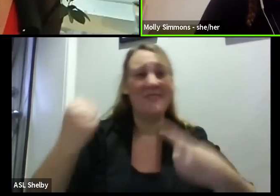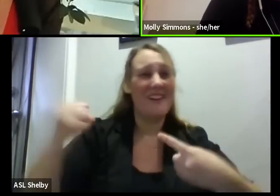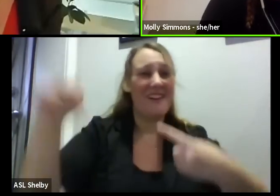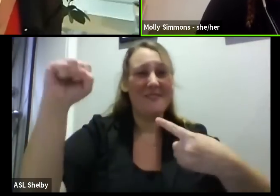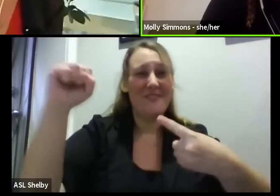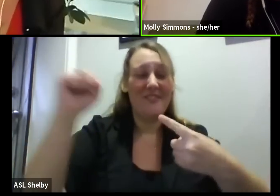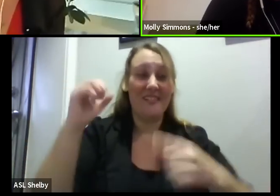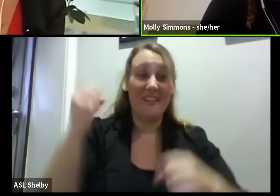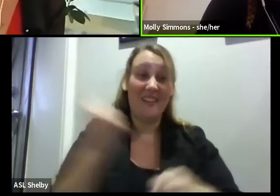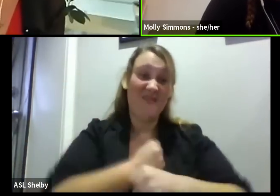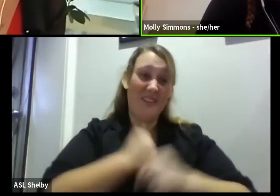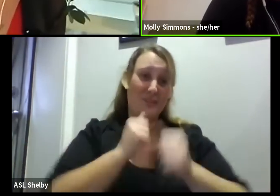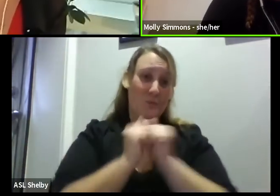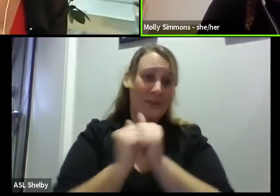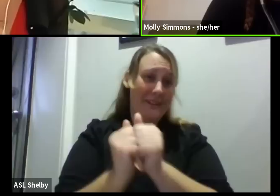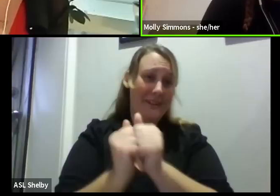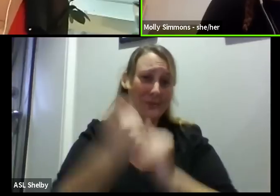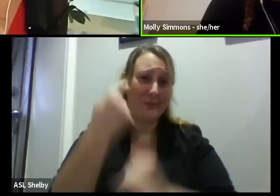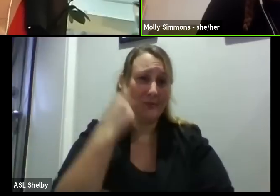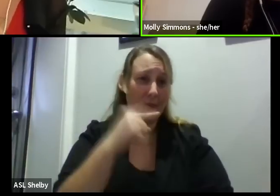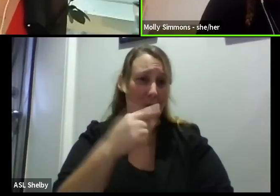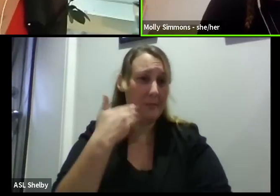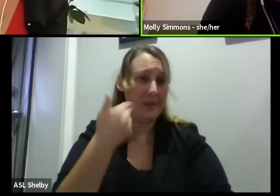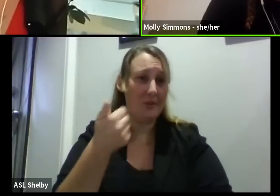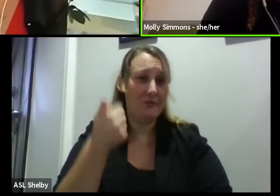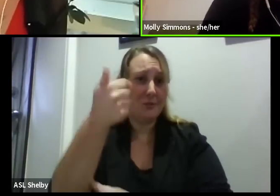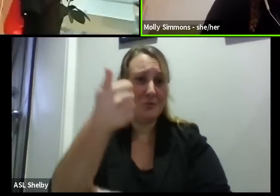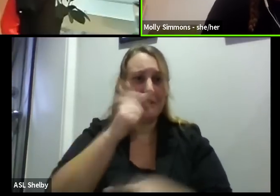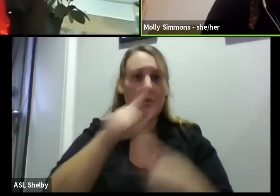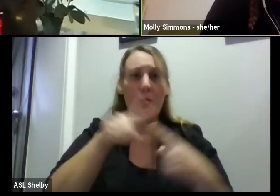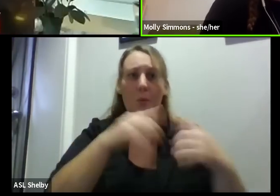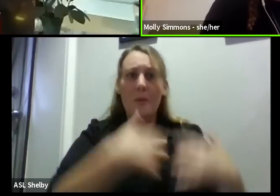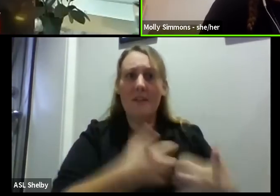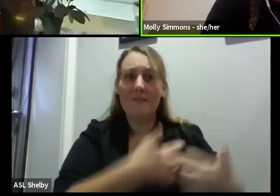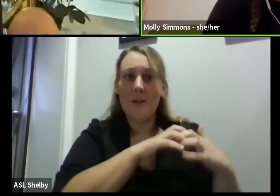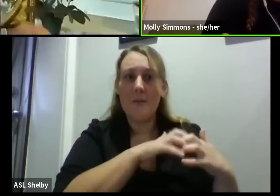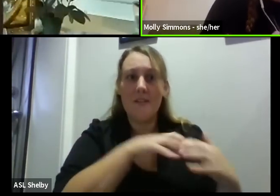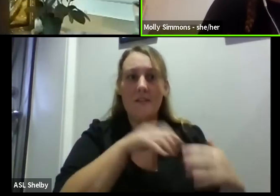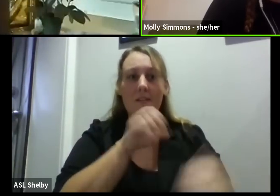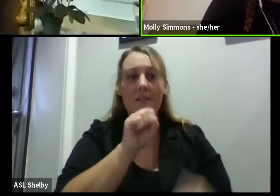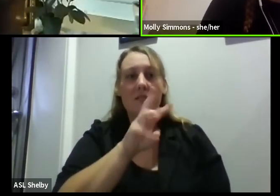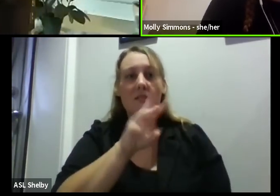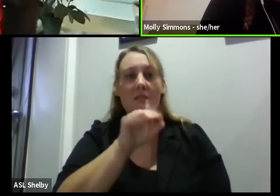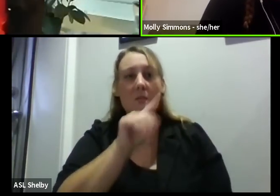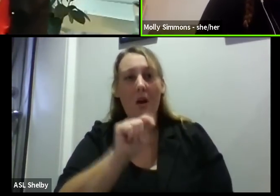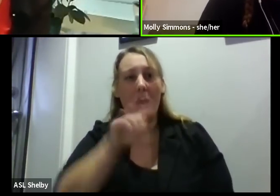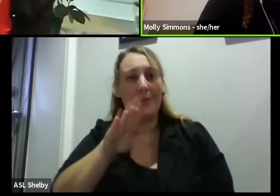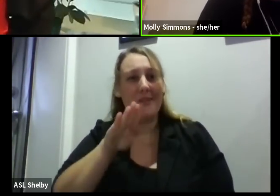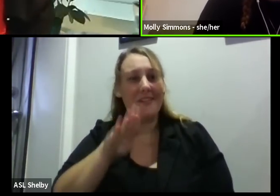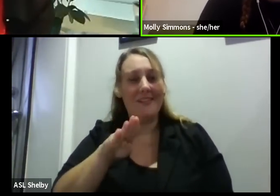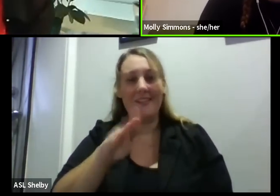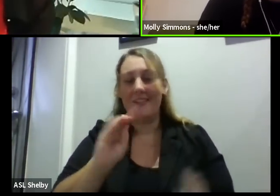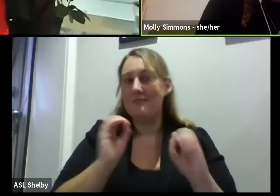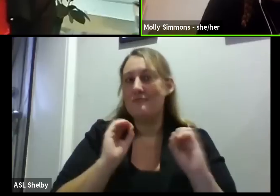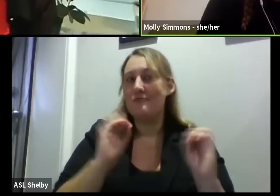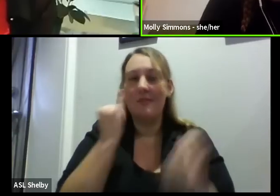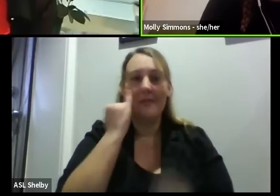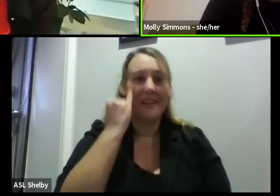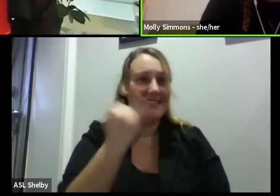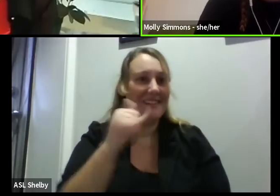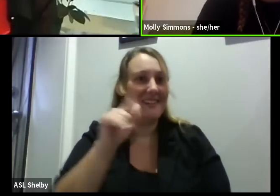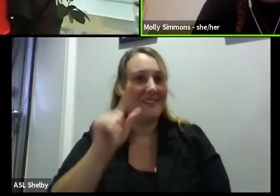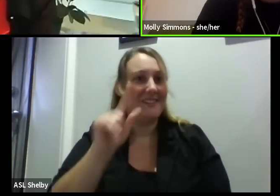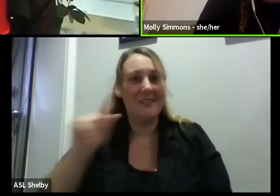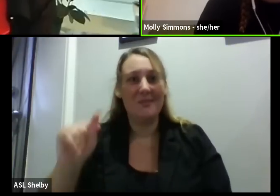SWAP Brooklyn in October of 2019, we had no idea how our work would shift moving into 2020. Farah and I both come from